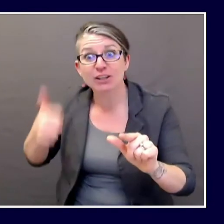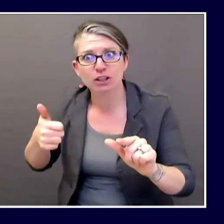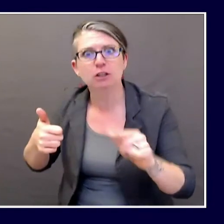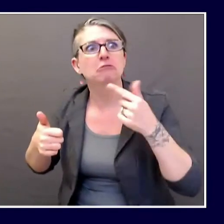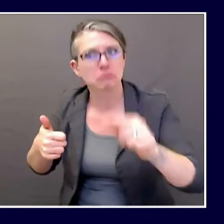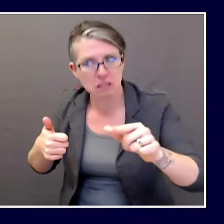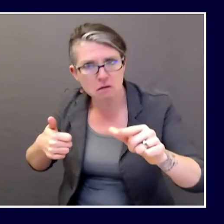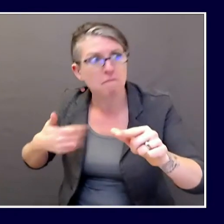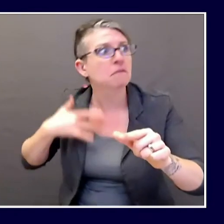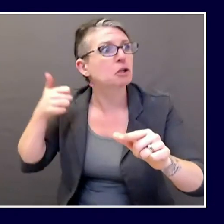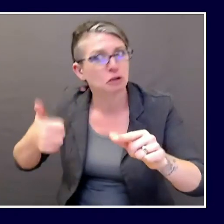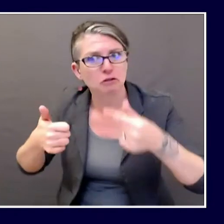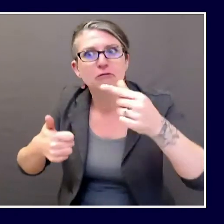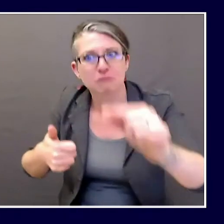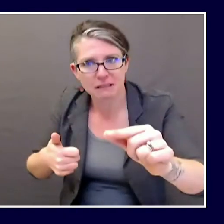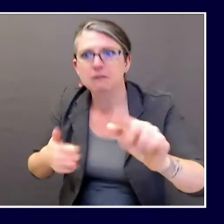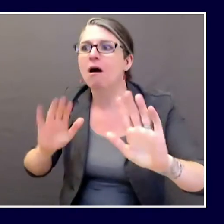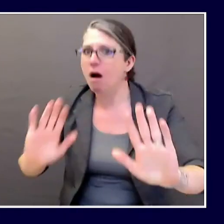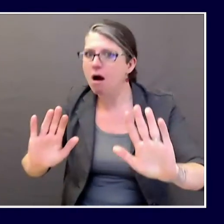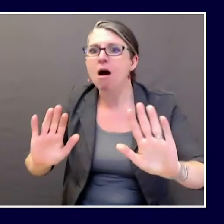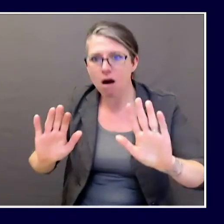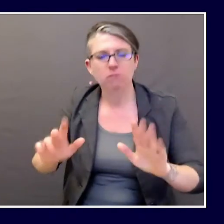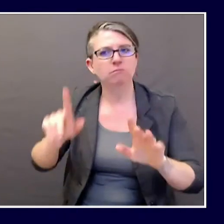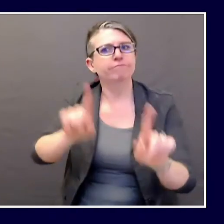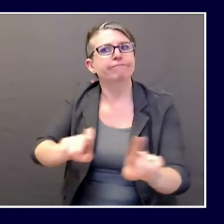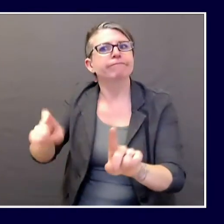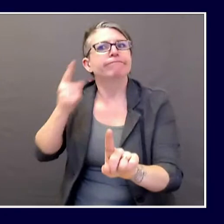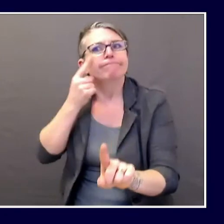Let me turn to Joe Lawler next.